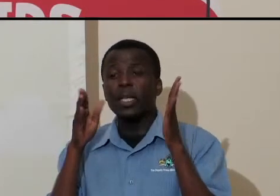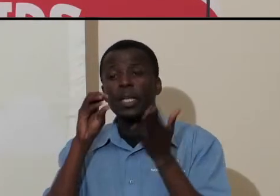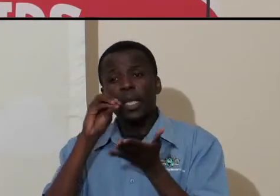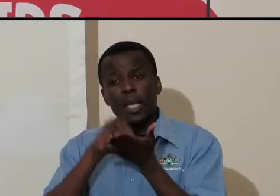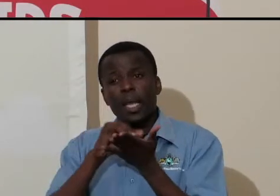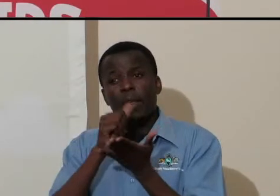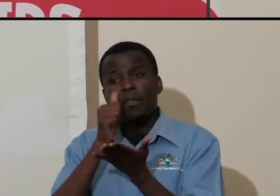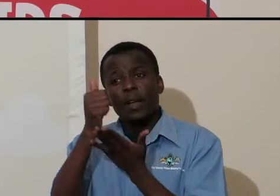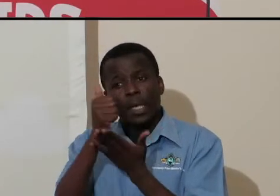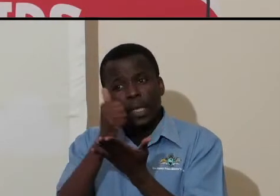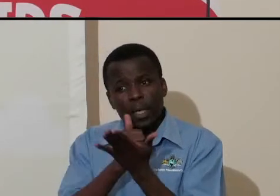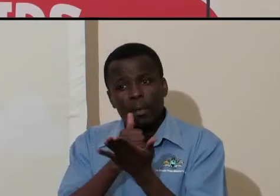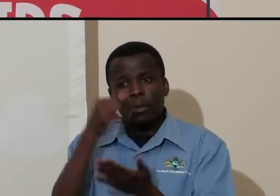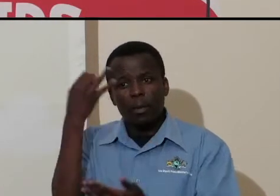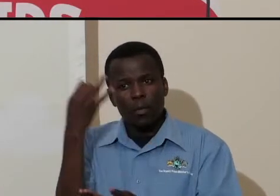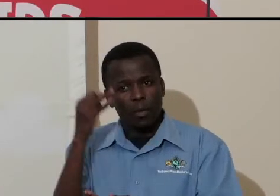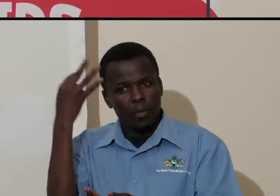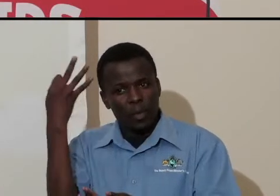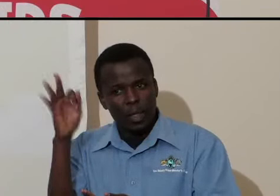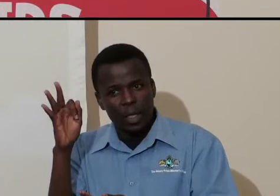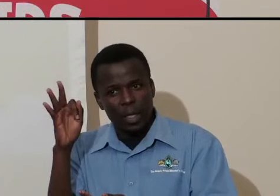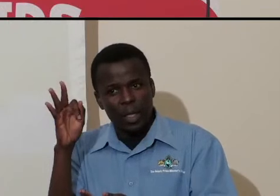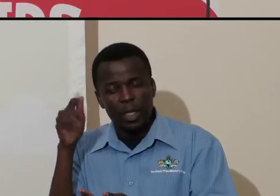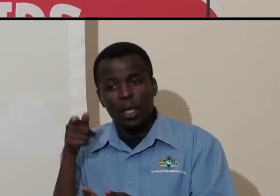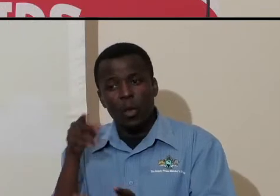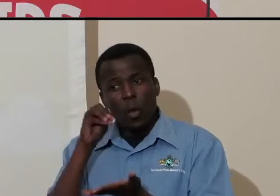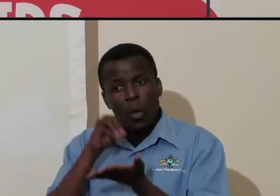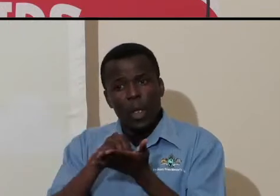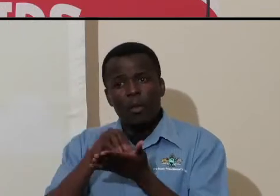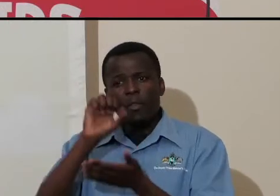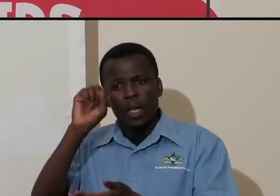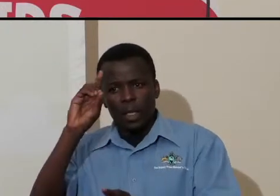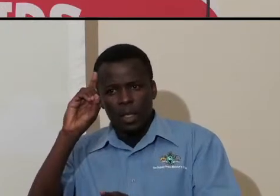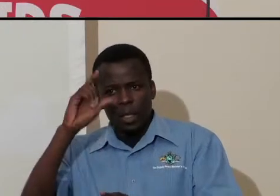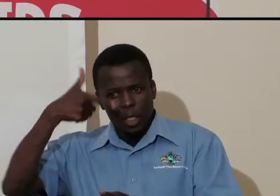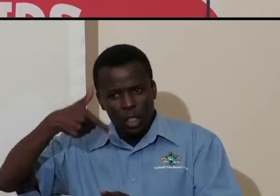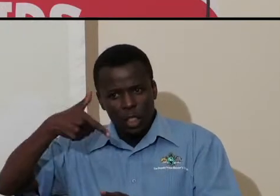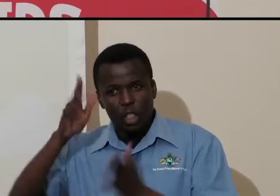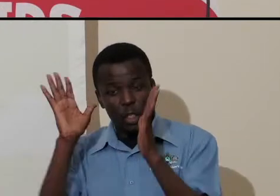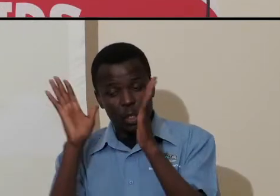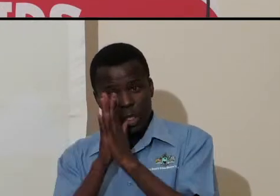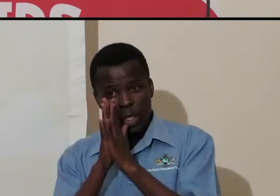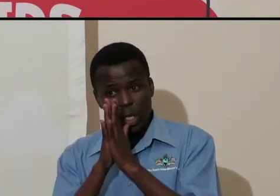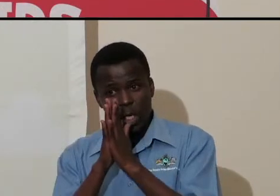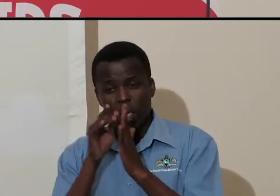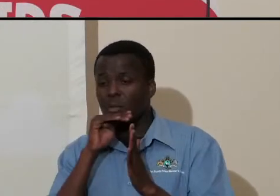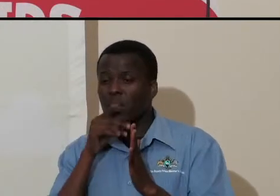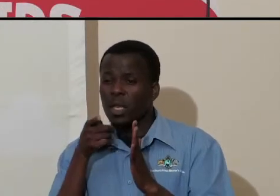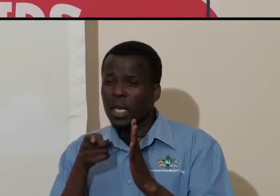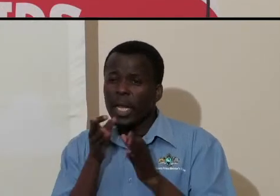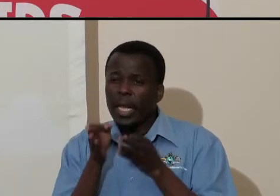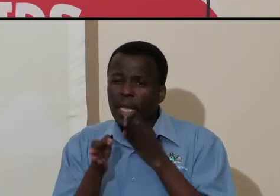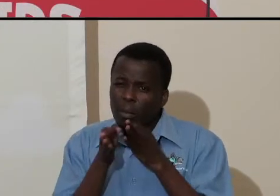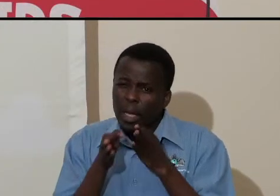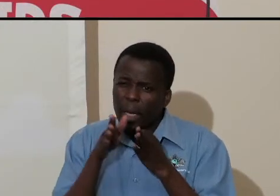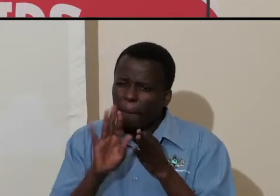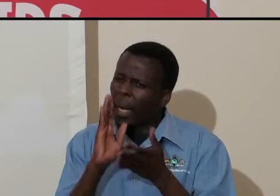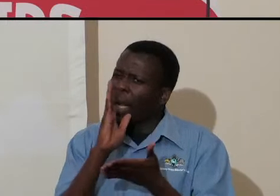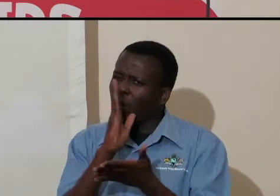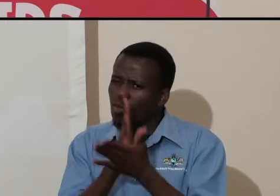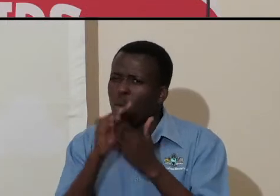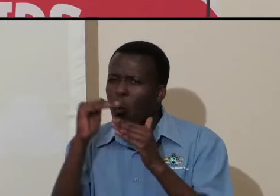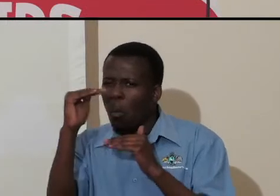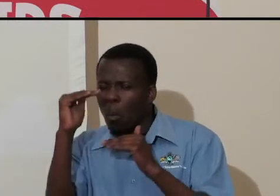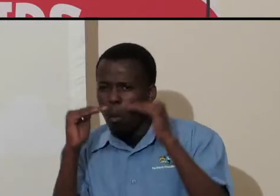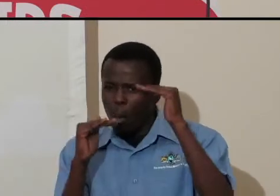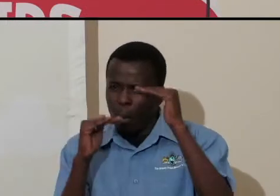includes SDG 10, that focuses on reducing inequalities. Ladies and gentlemen, to realize